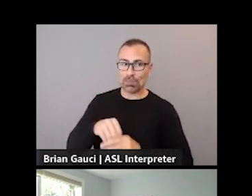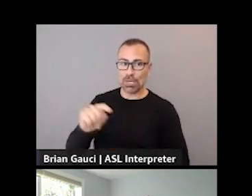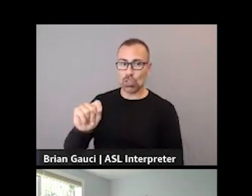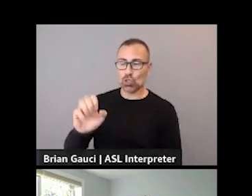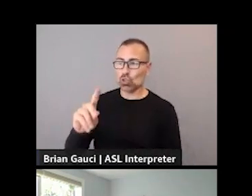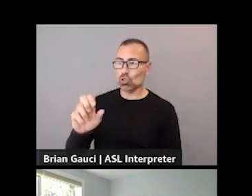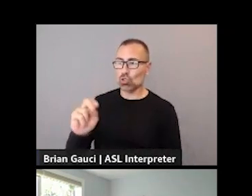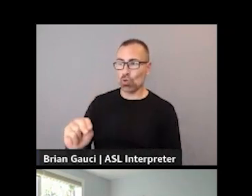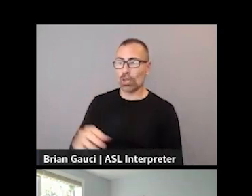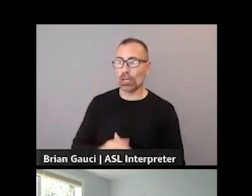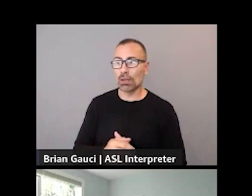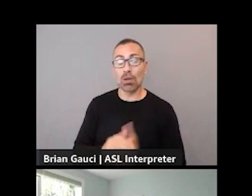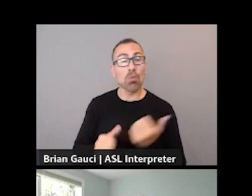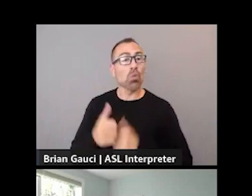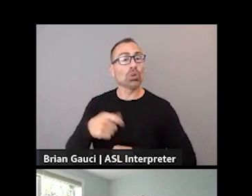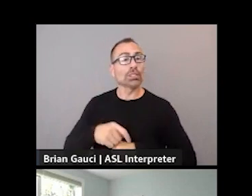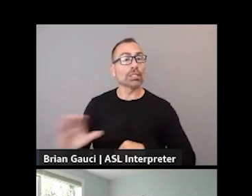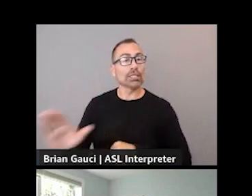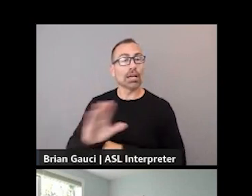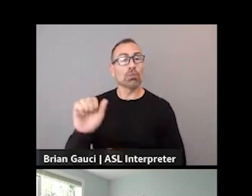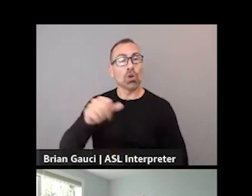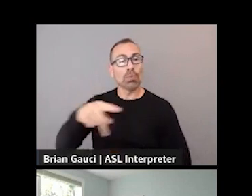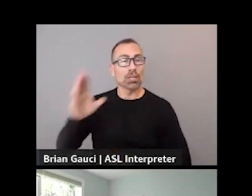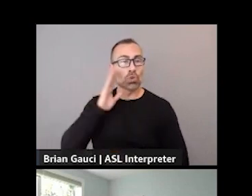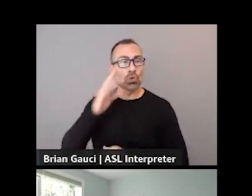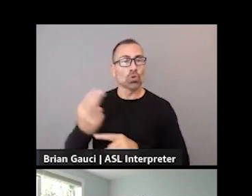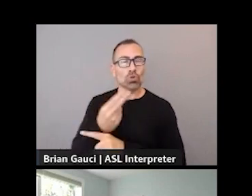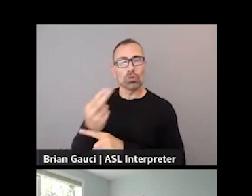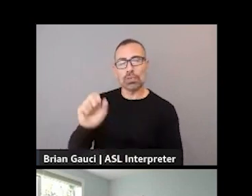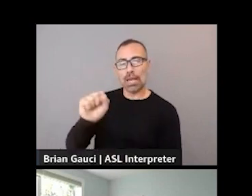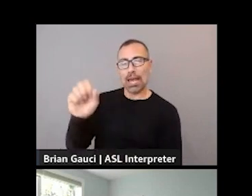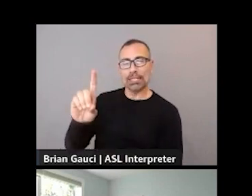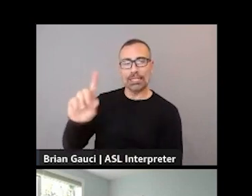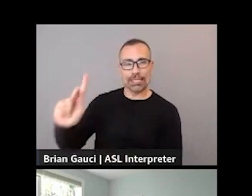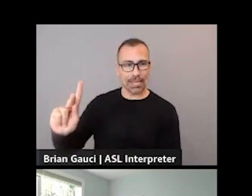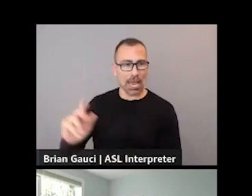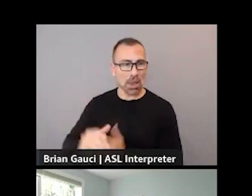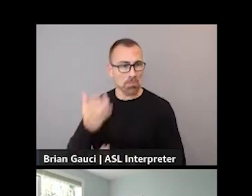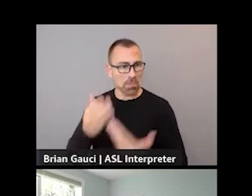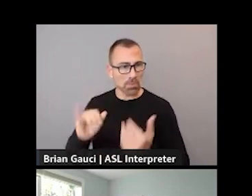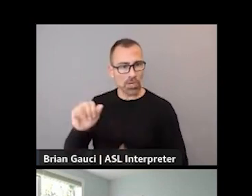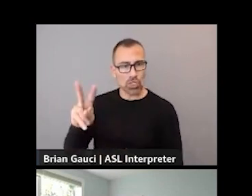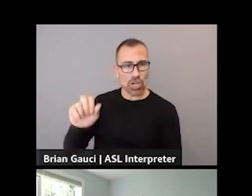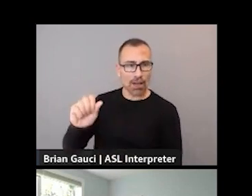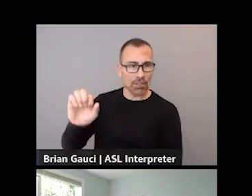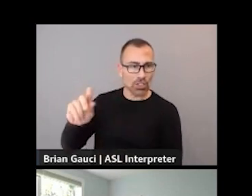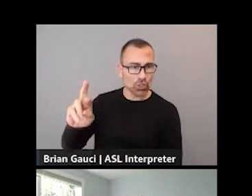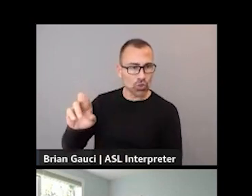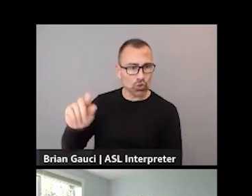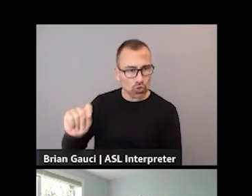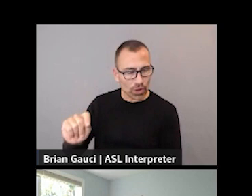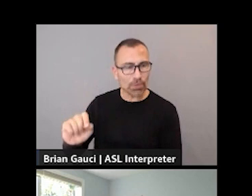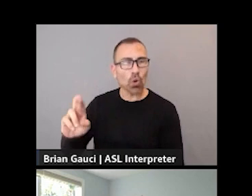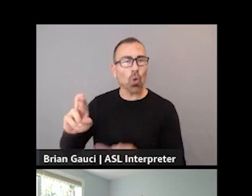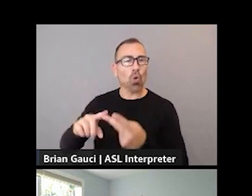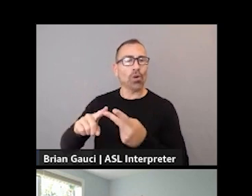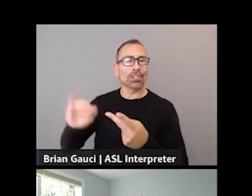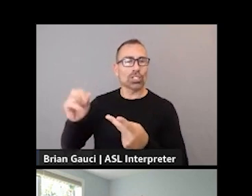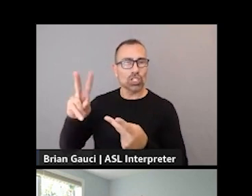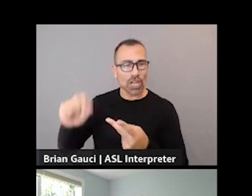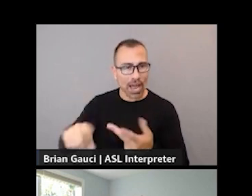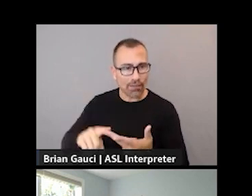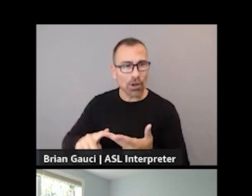Normally, your application is going to use the SDKs, you know, either the JavaScript SDK or the Java SDK or the